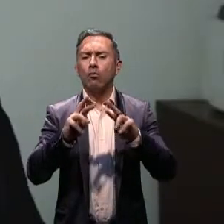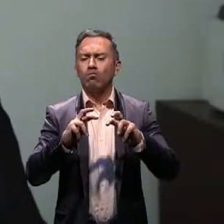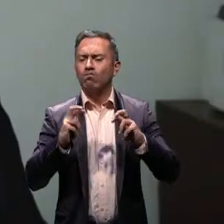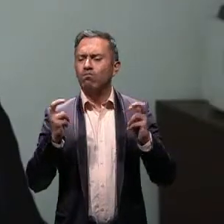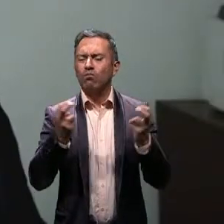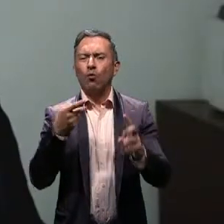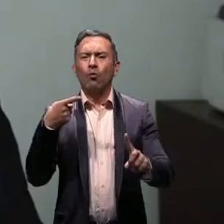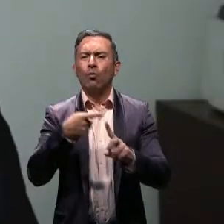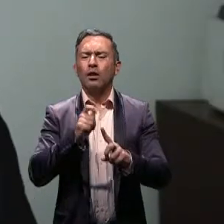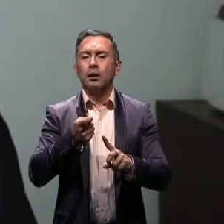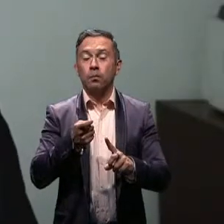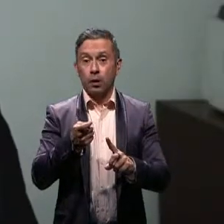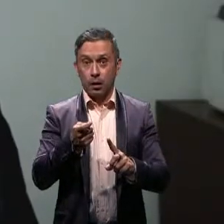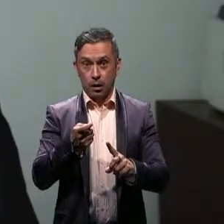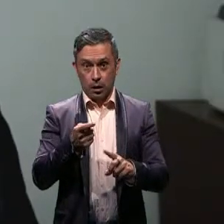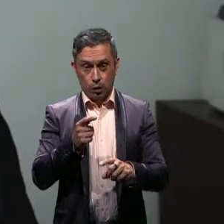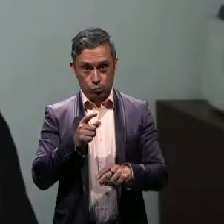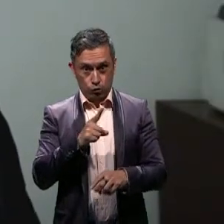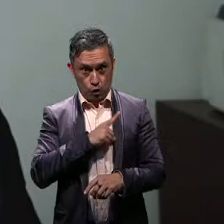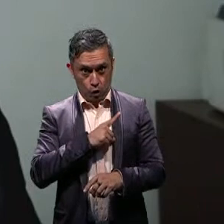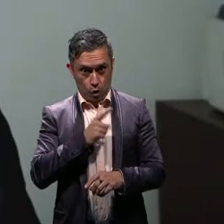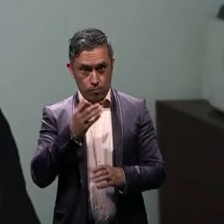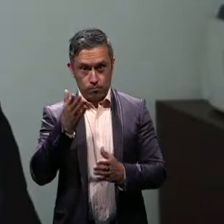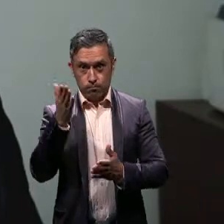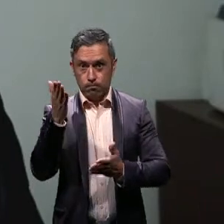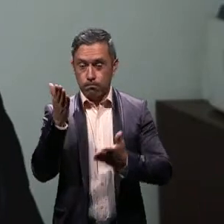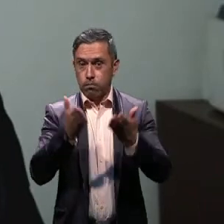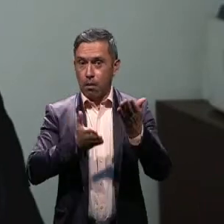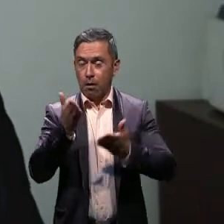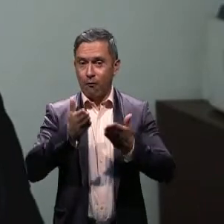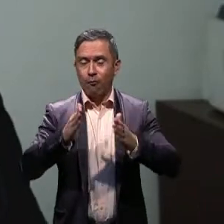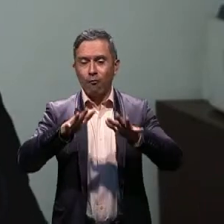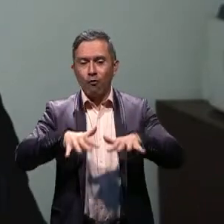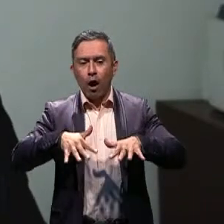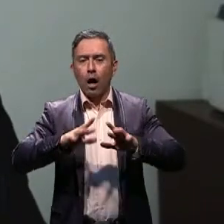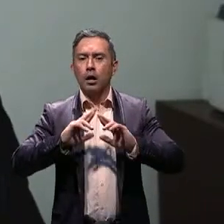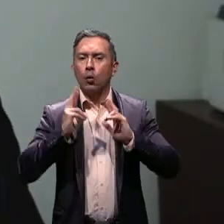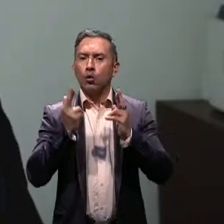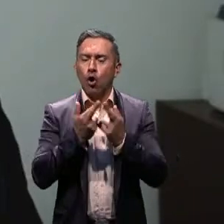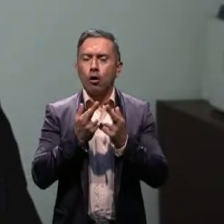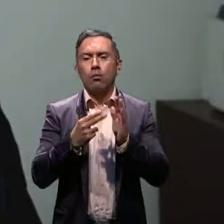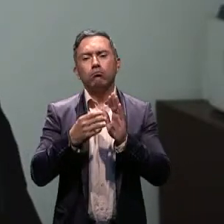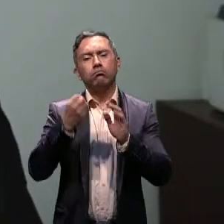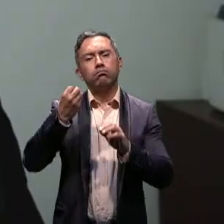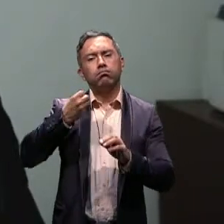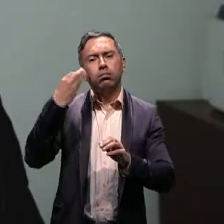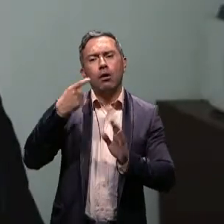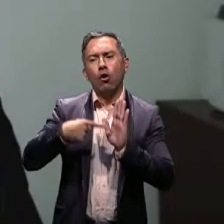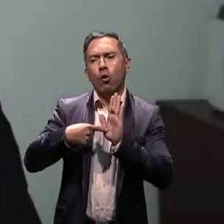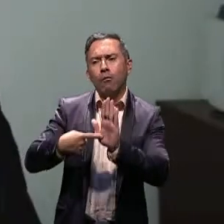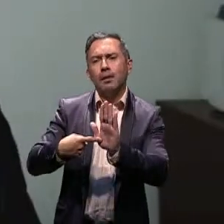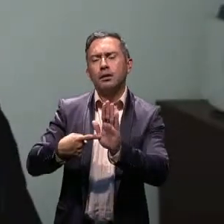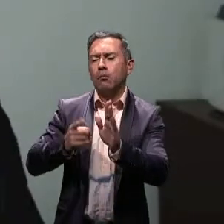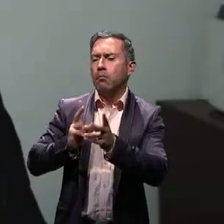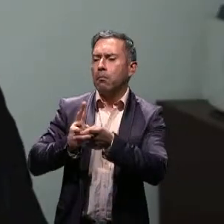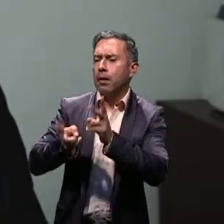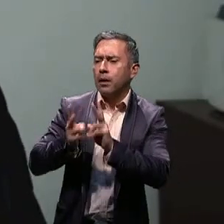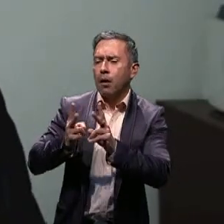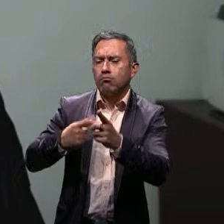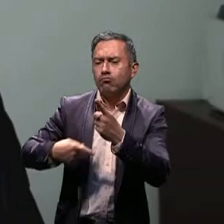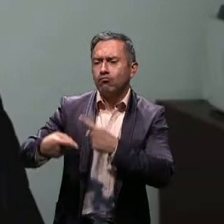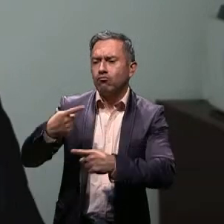something, is that the task is not about meeting to discuss and